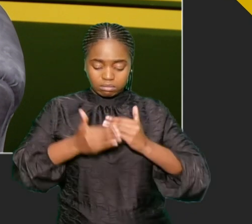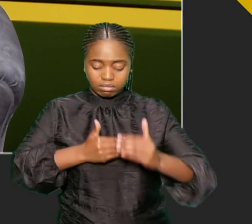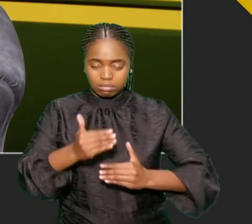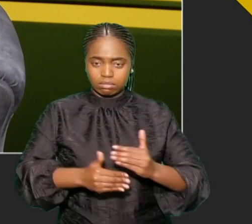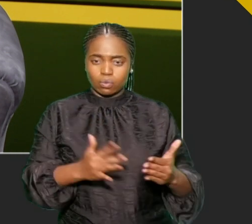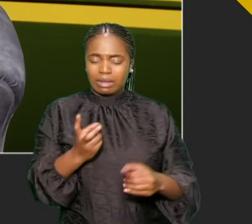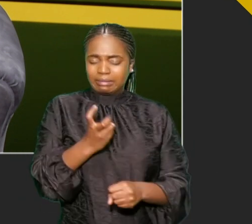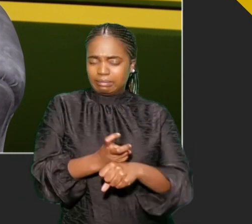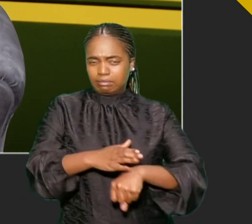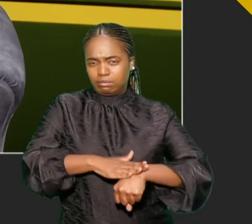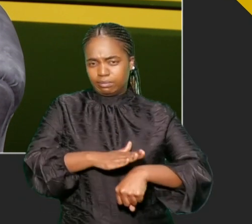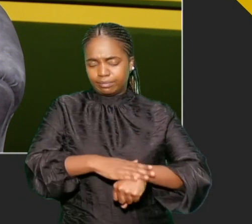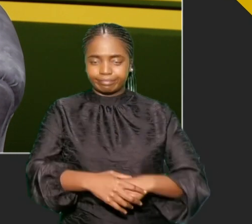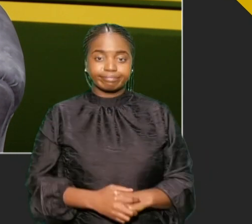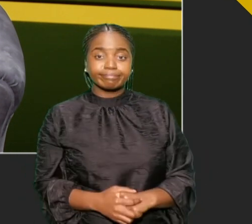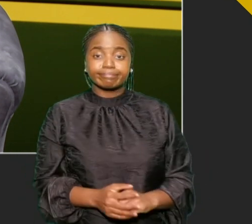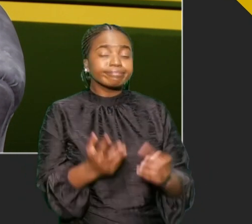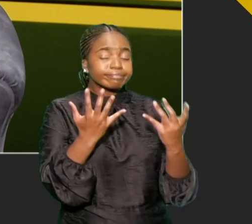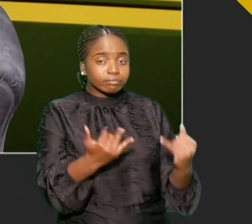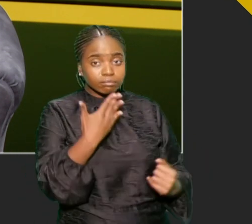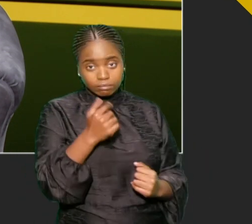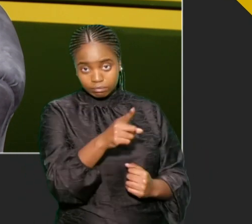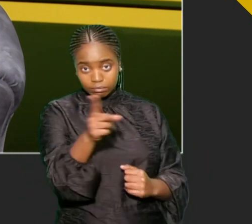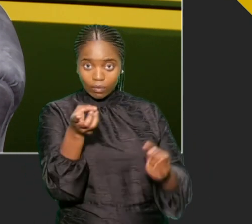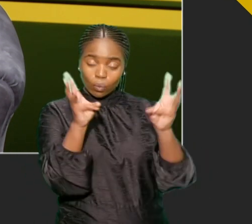times of tough times. Now, let me just tell you what